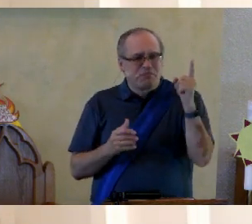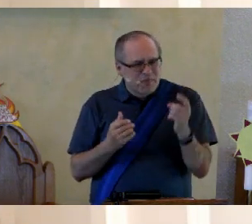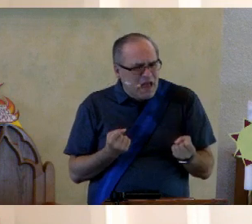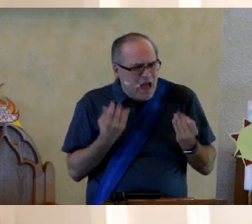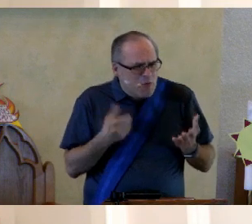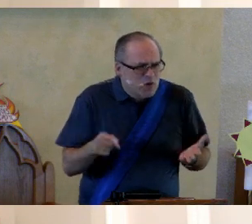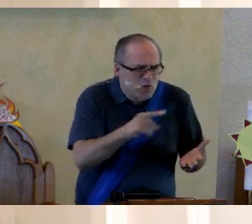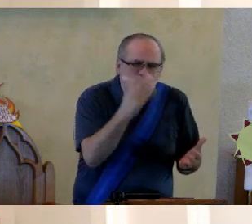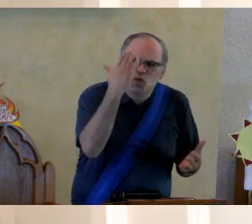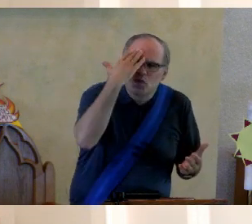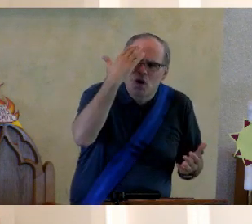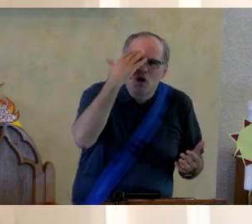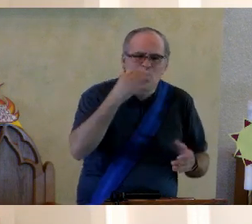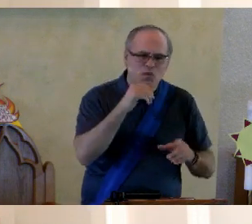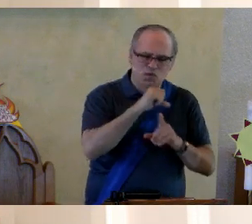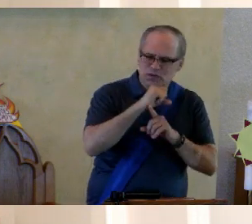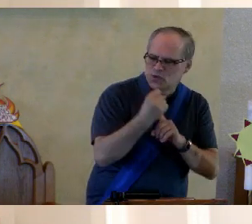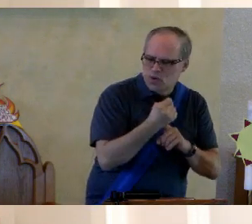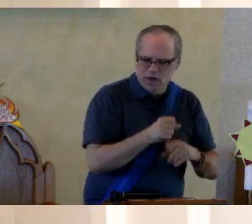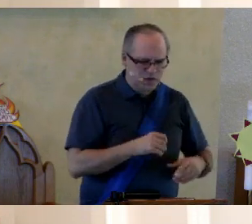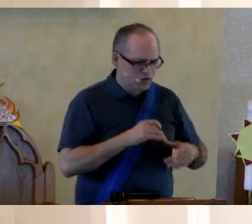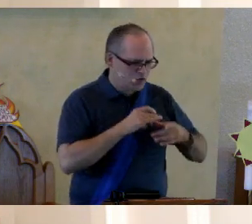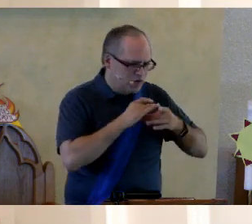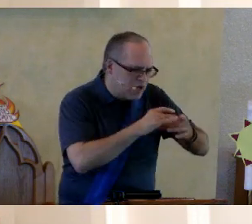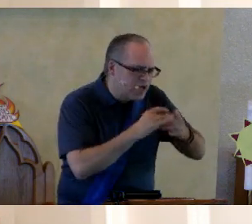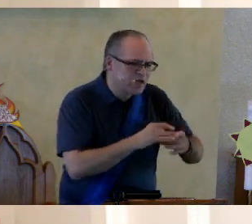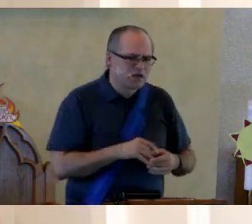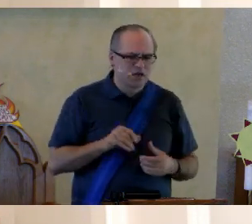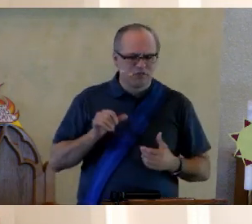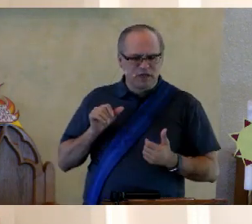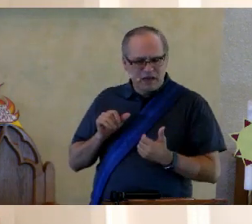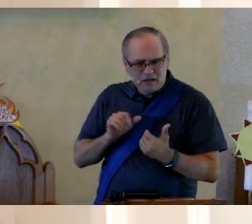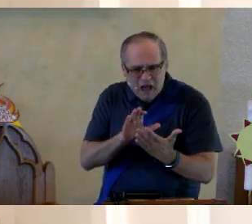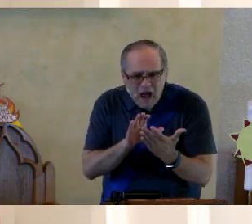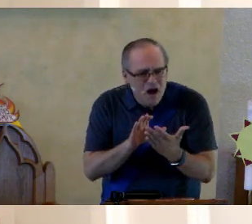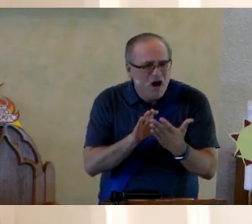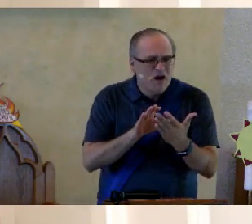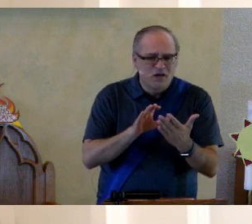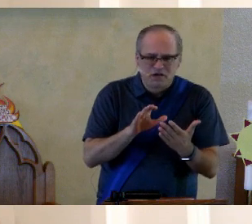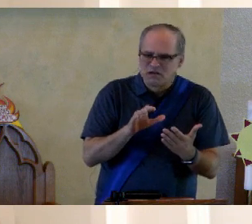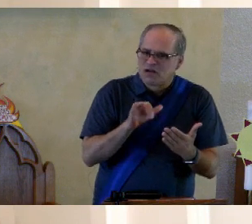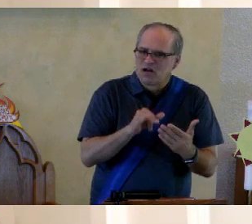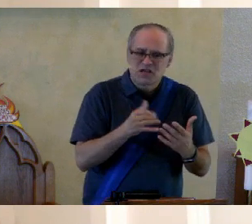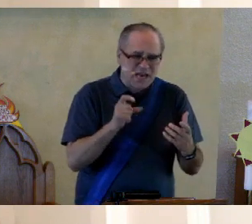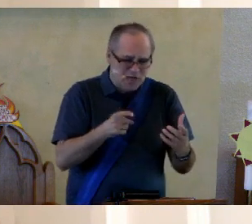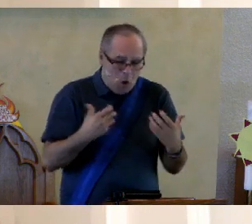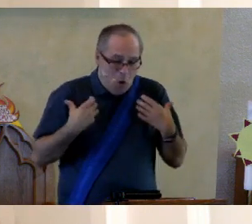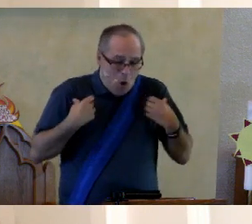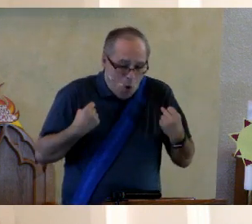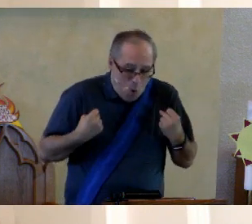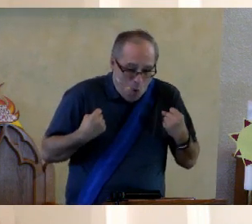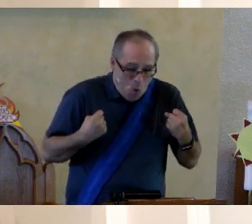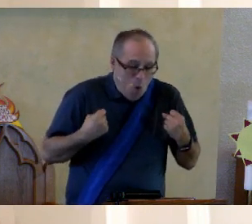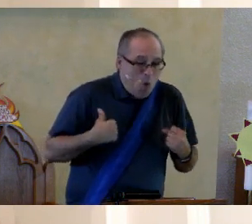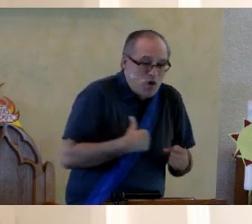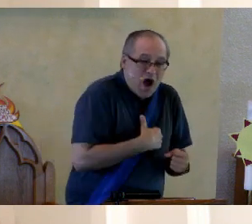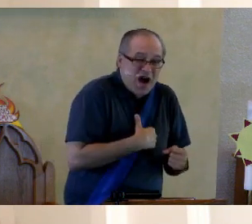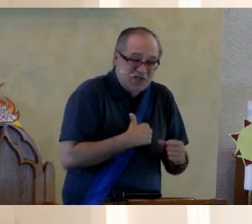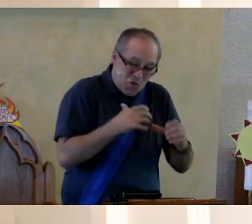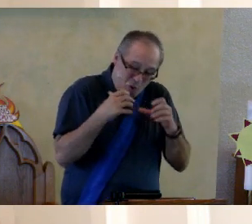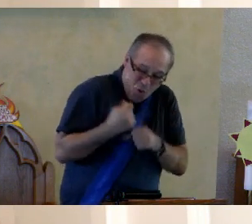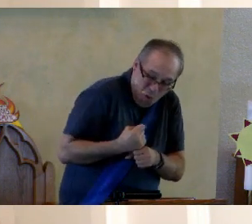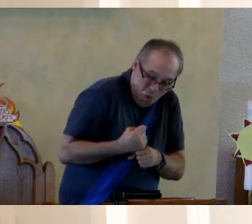are situations, relationships, and encounters that have to hold on to us just long enough for the change